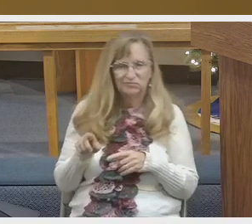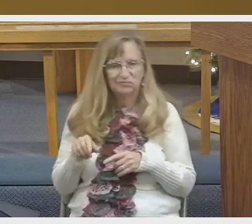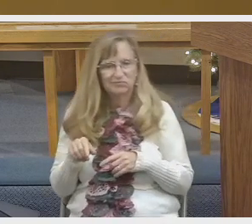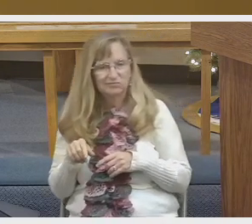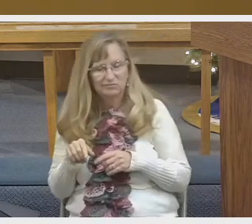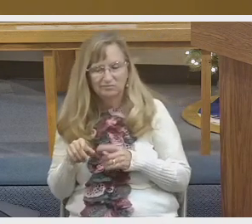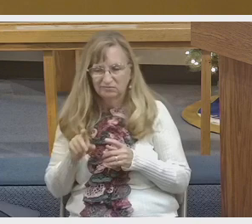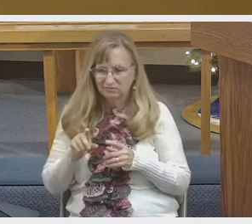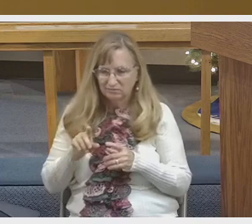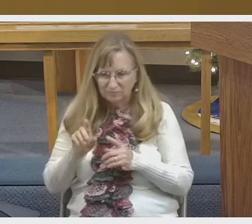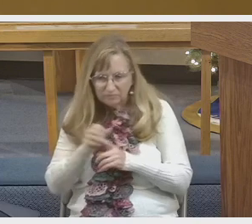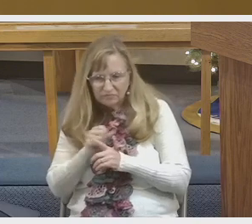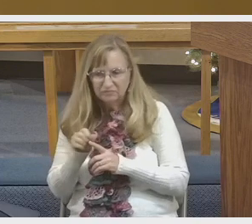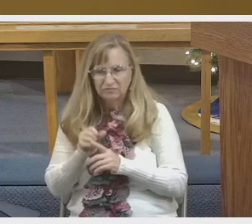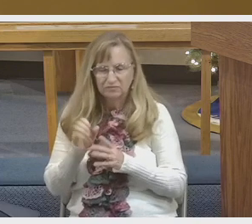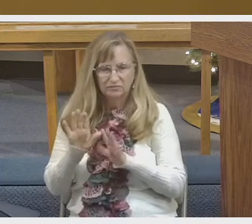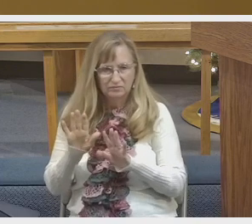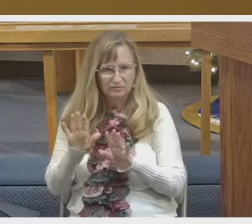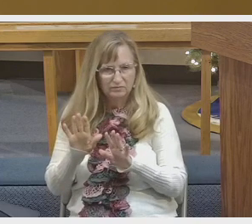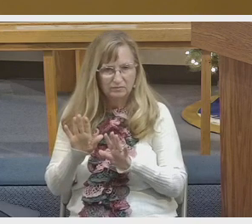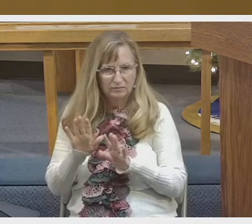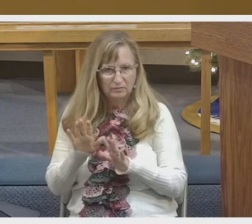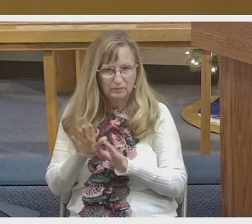but they see it.